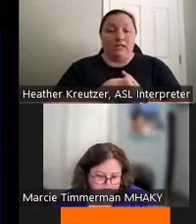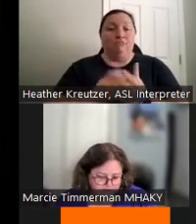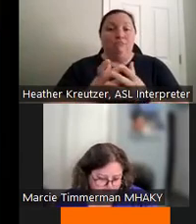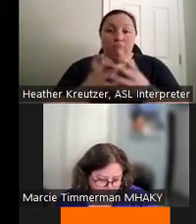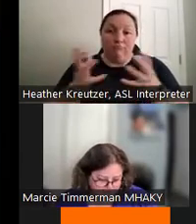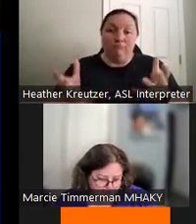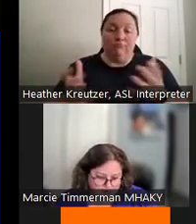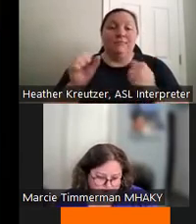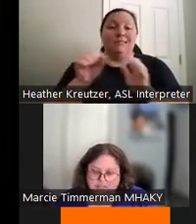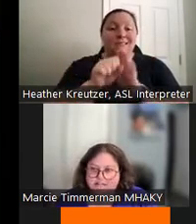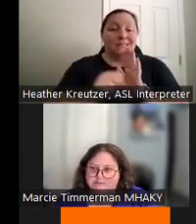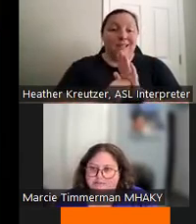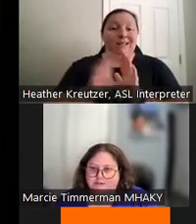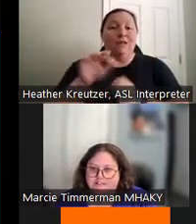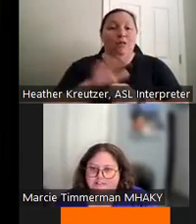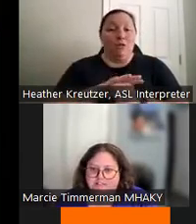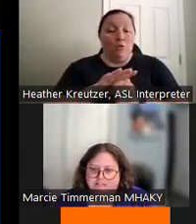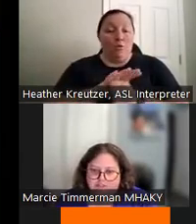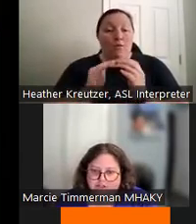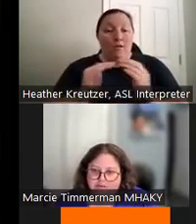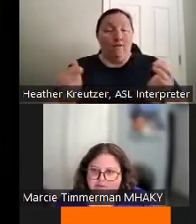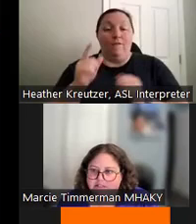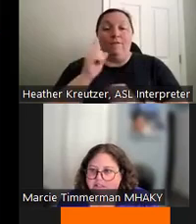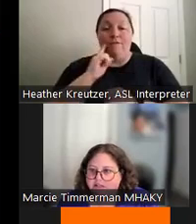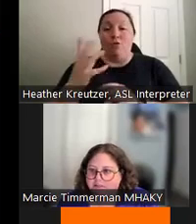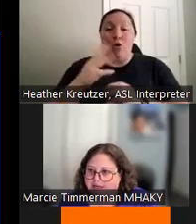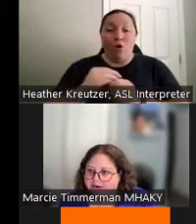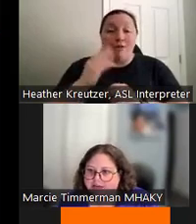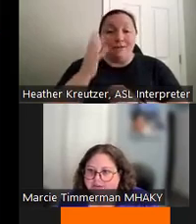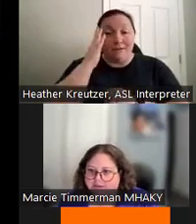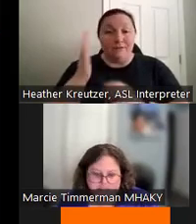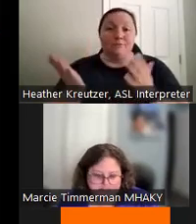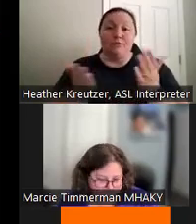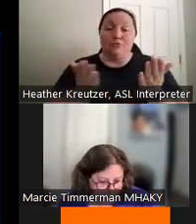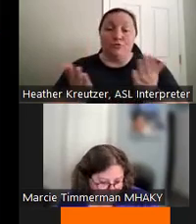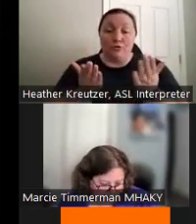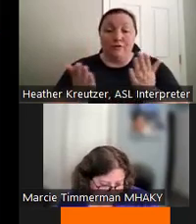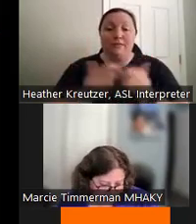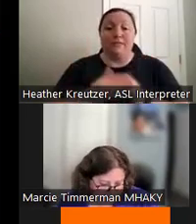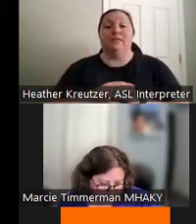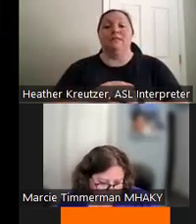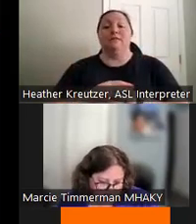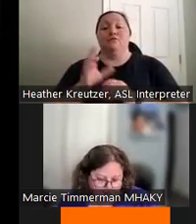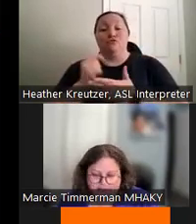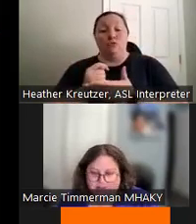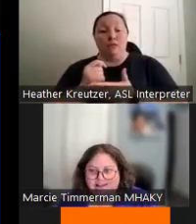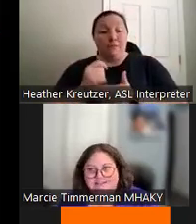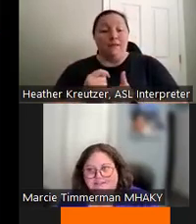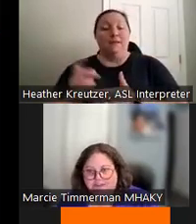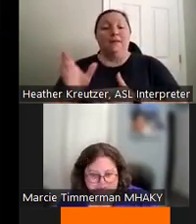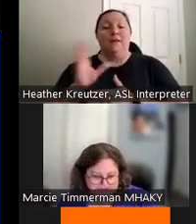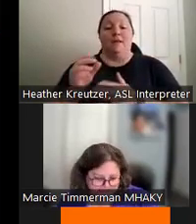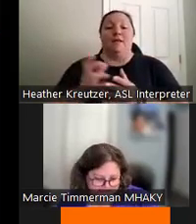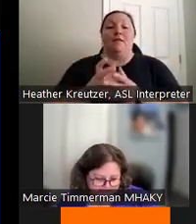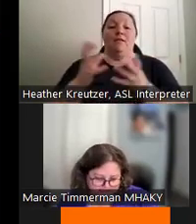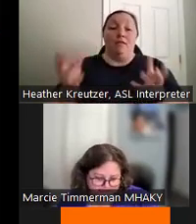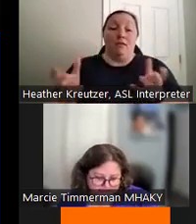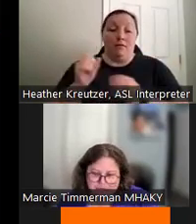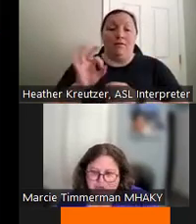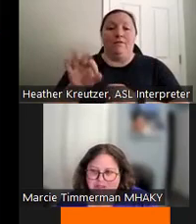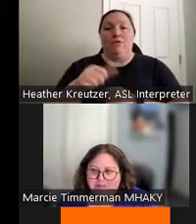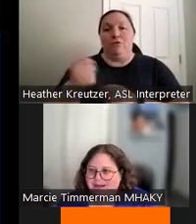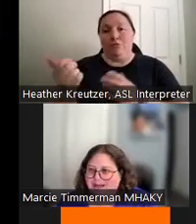and local level for autism services and treatment, parity of autism services, and lots of other